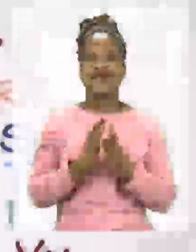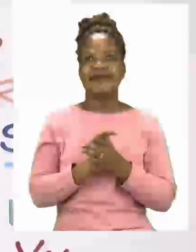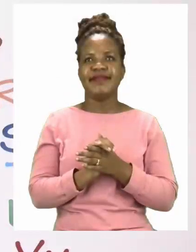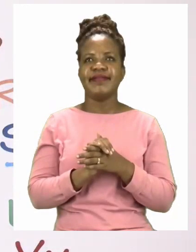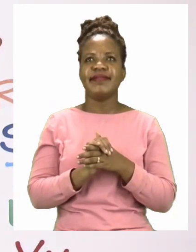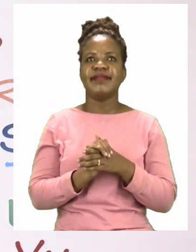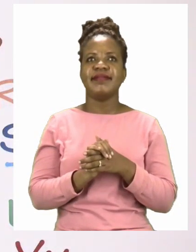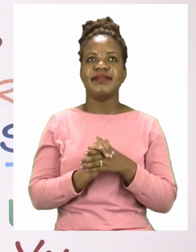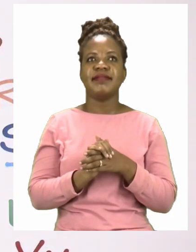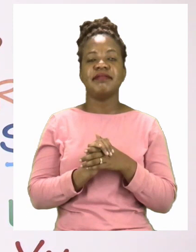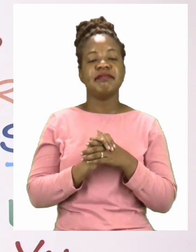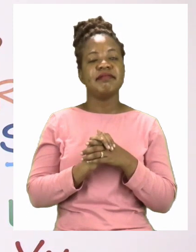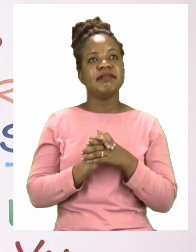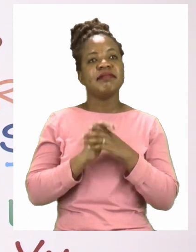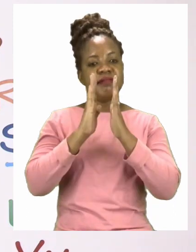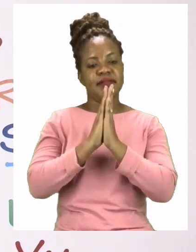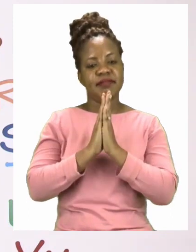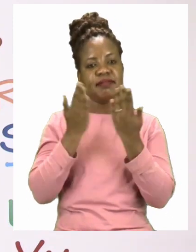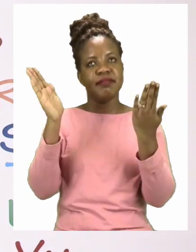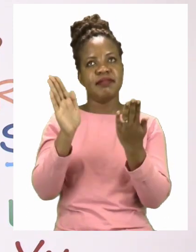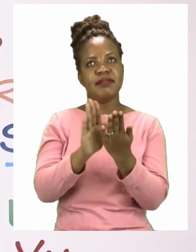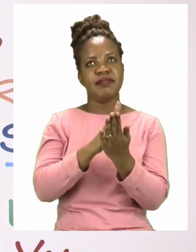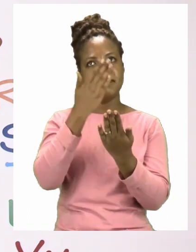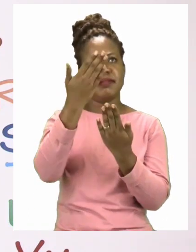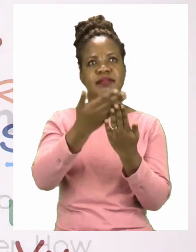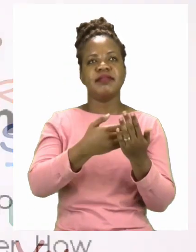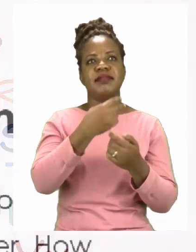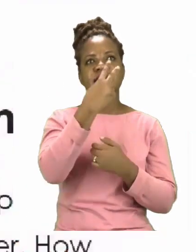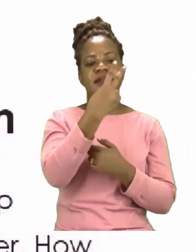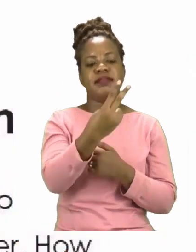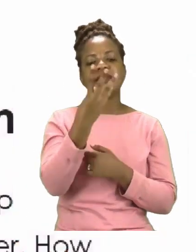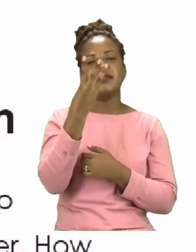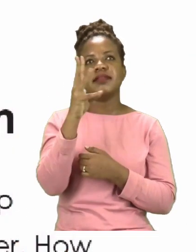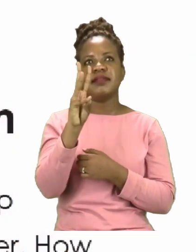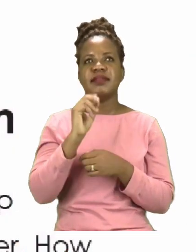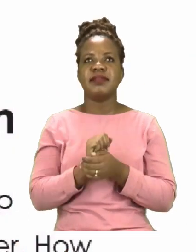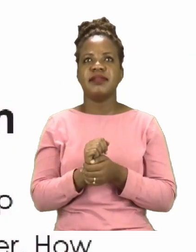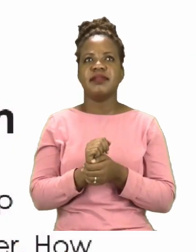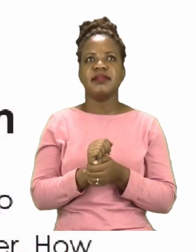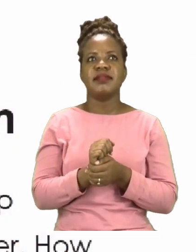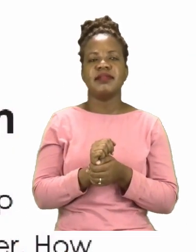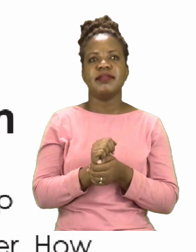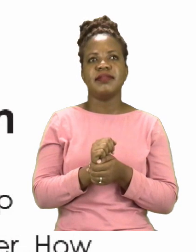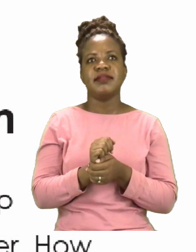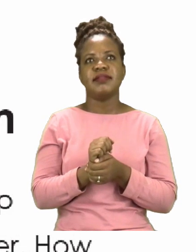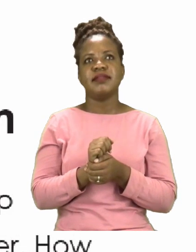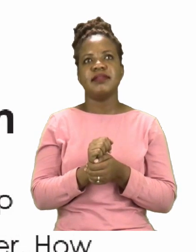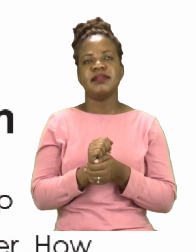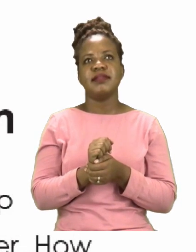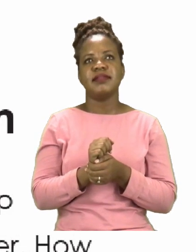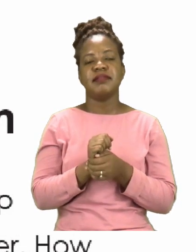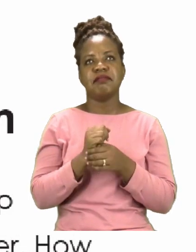For our lesson today, let's start on page 26. On page 26, we are going to be doing